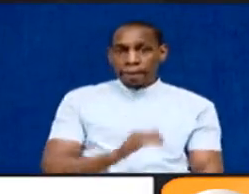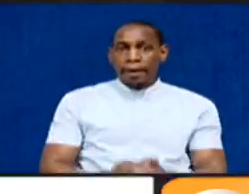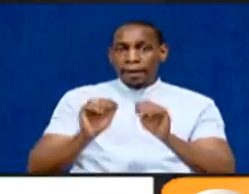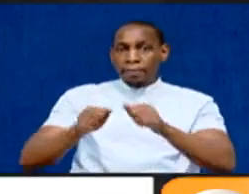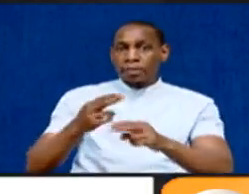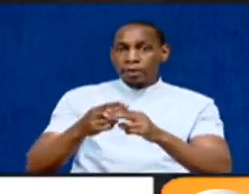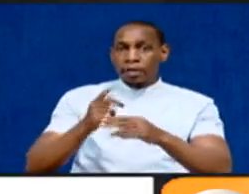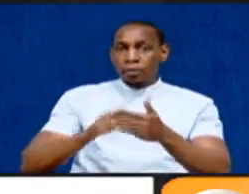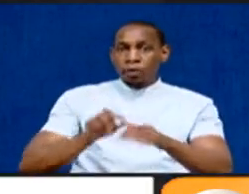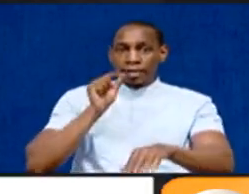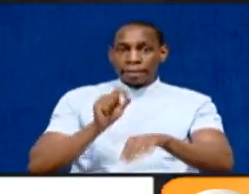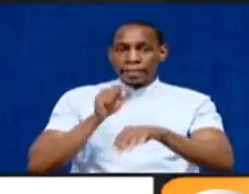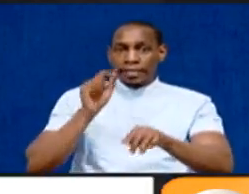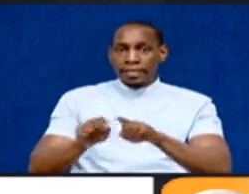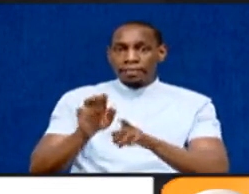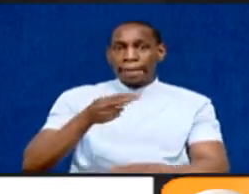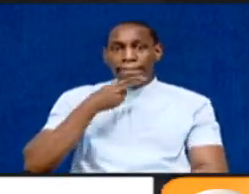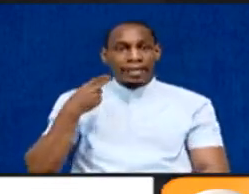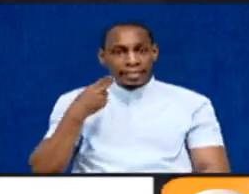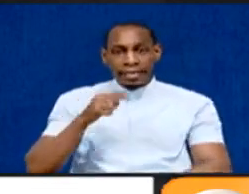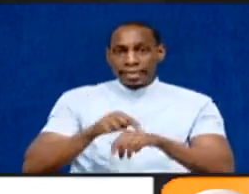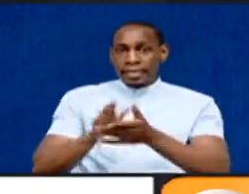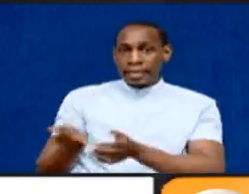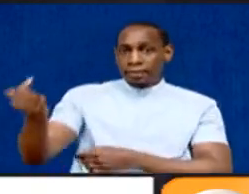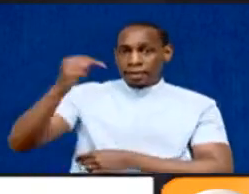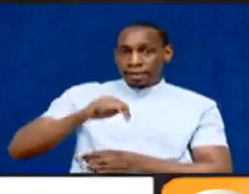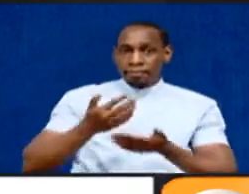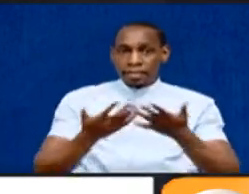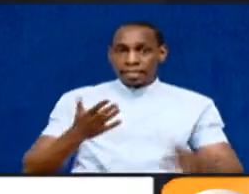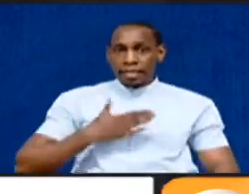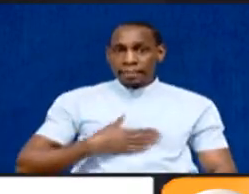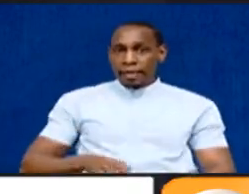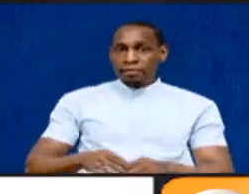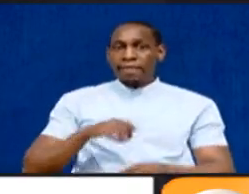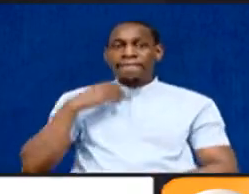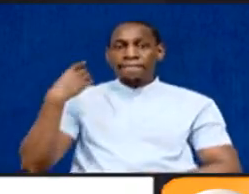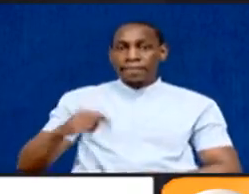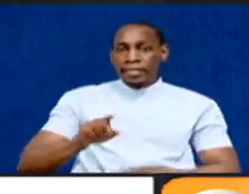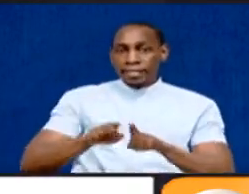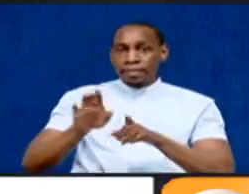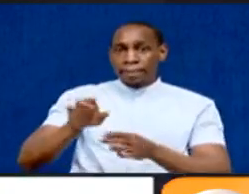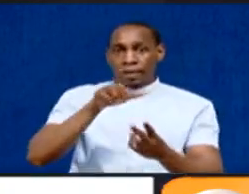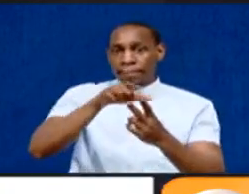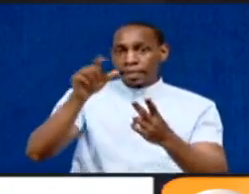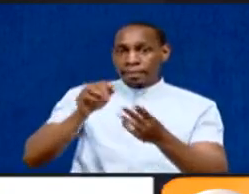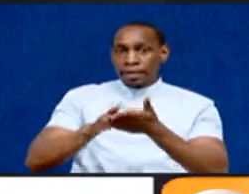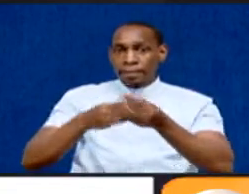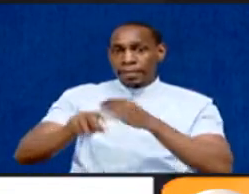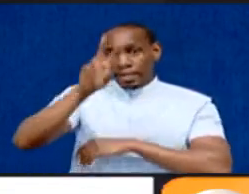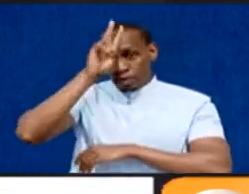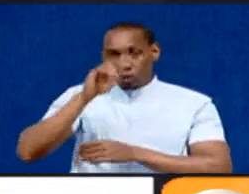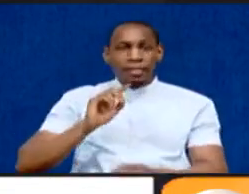Umeza nitanyuki vile mina kuitahani juu ukikama round vitu zangu sound funny. We prefer kubaya